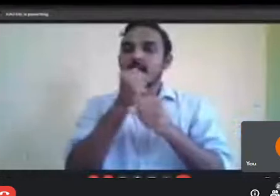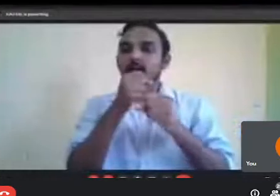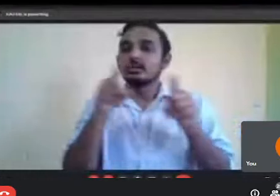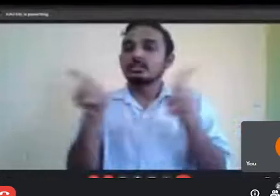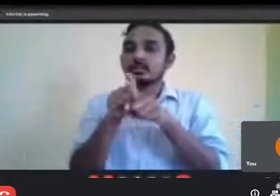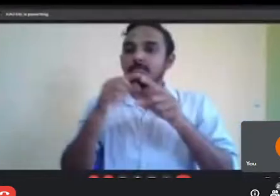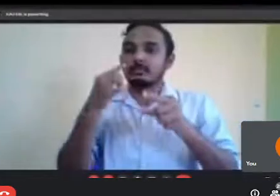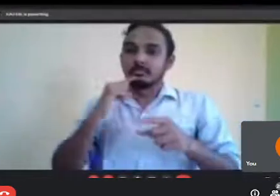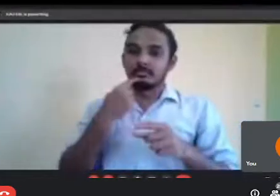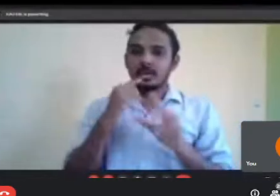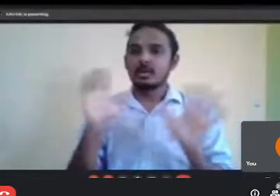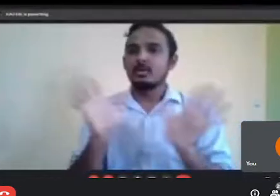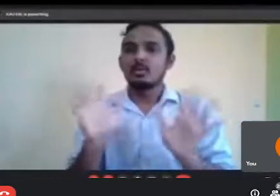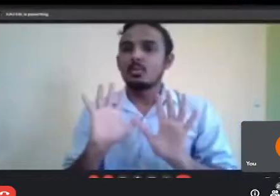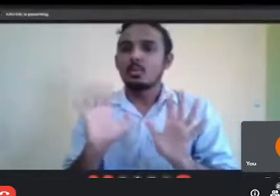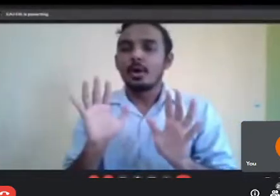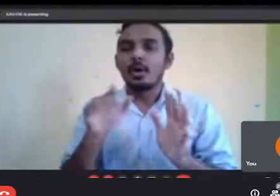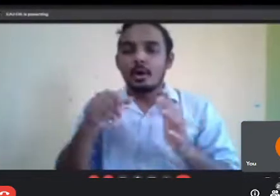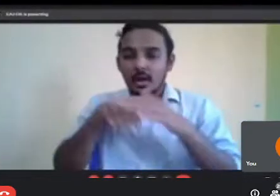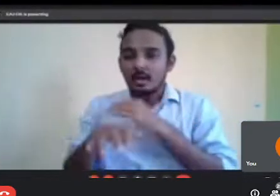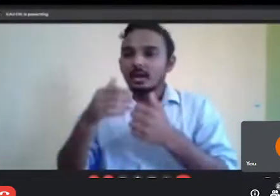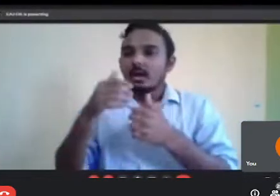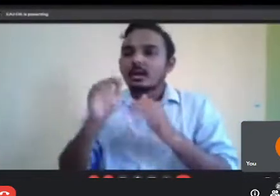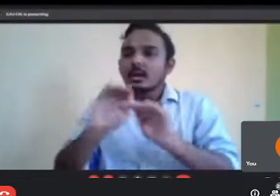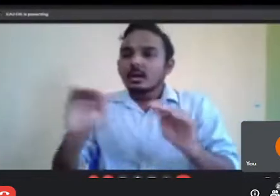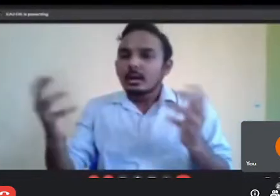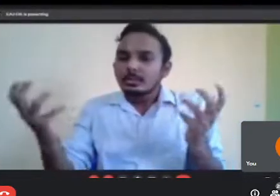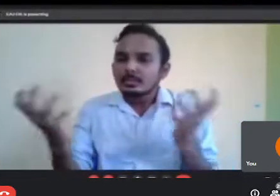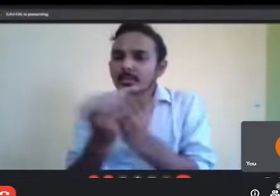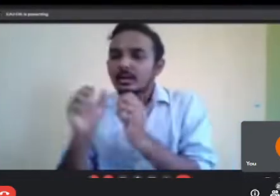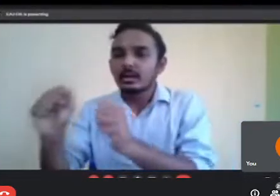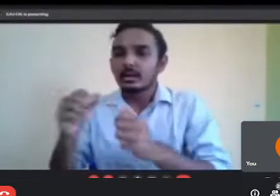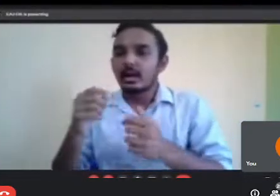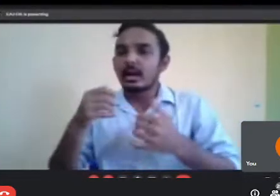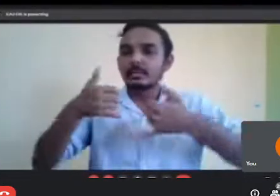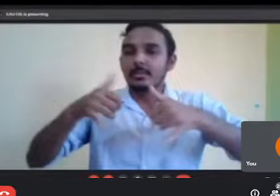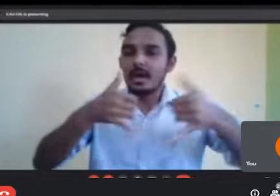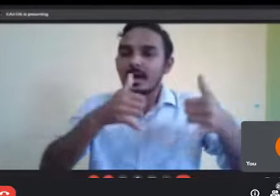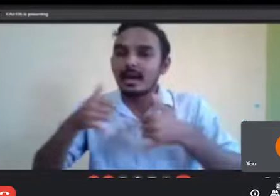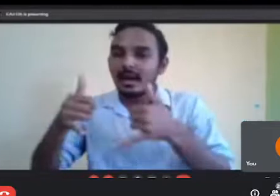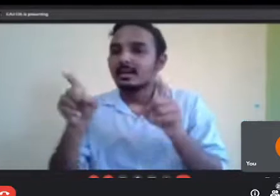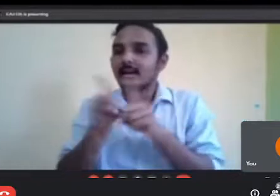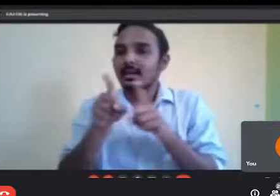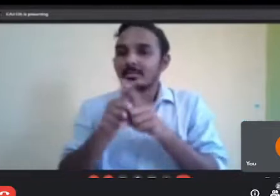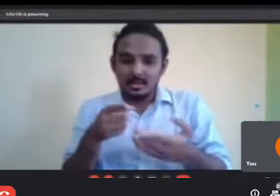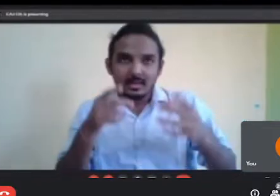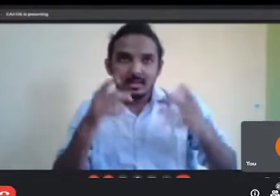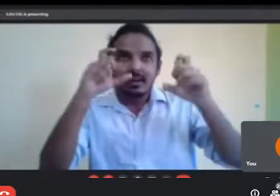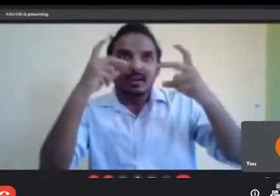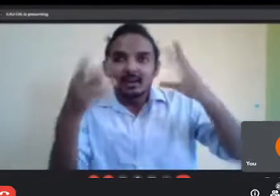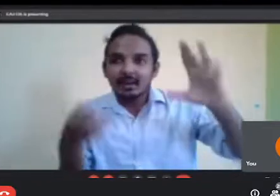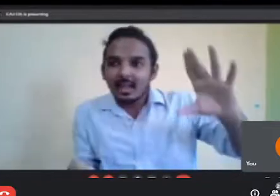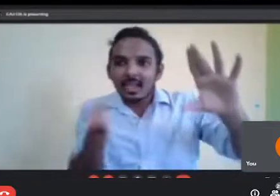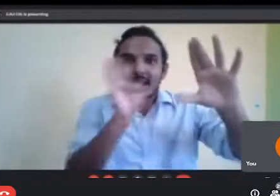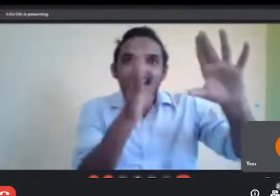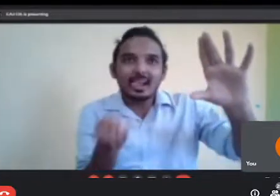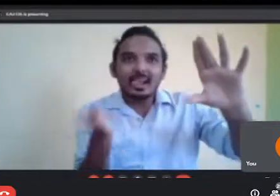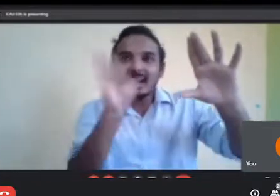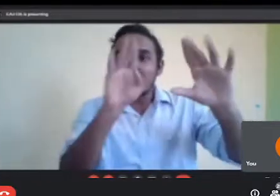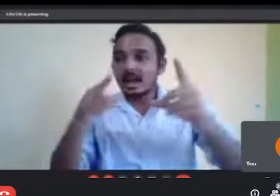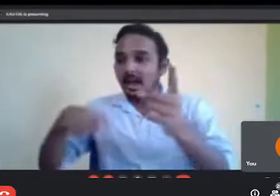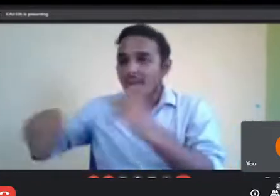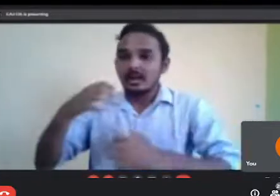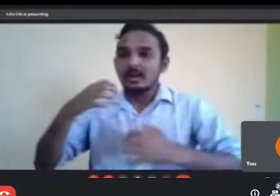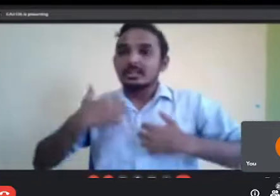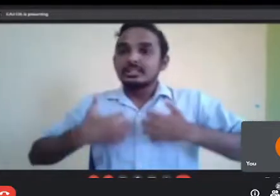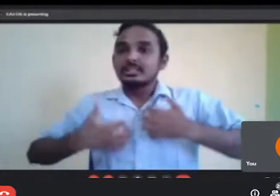this can become a formal setup, because the other standard is just about checking the right and wrong in a measured system, you know,